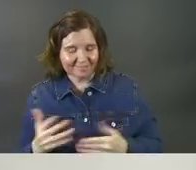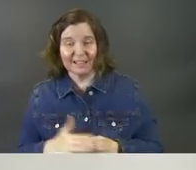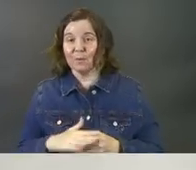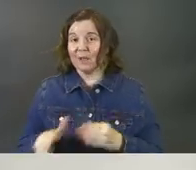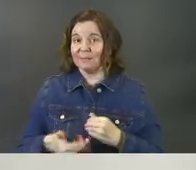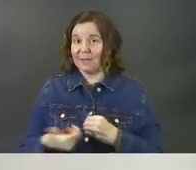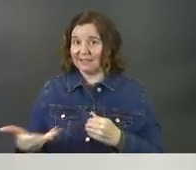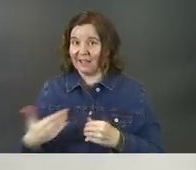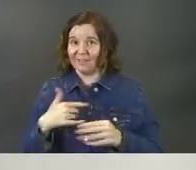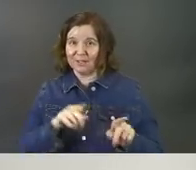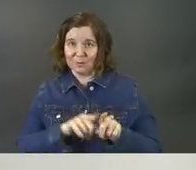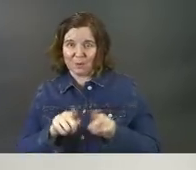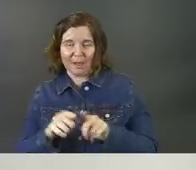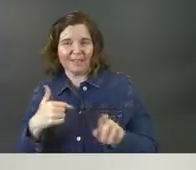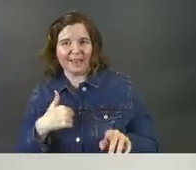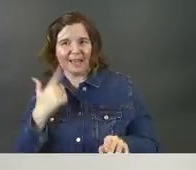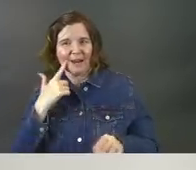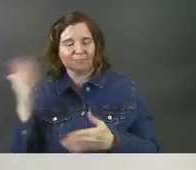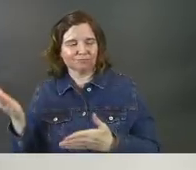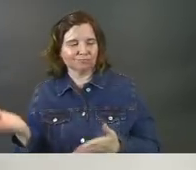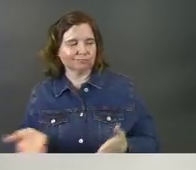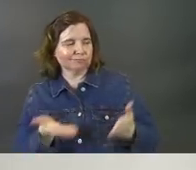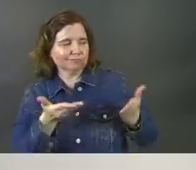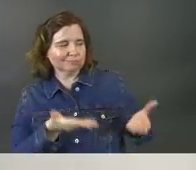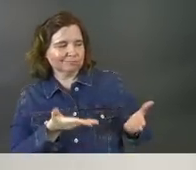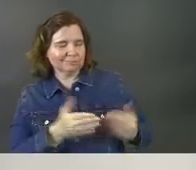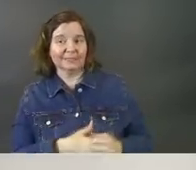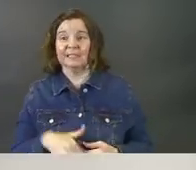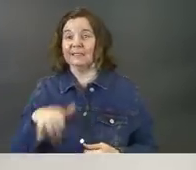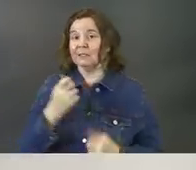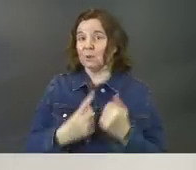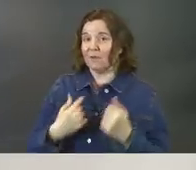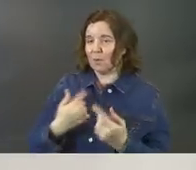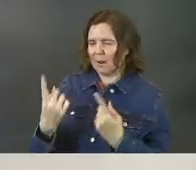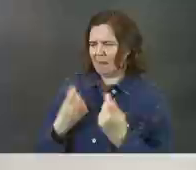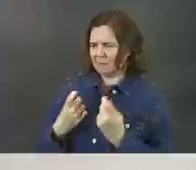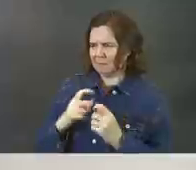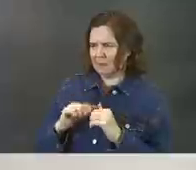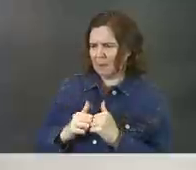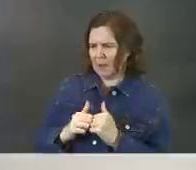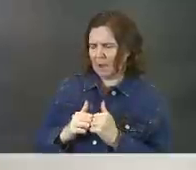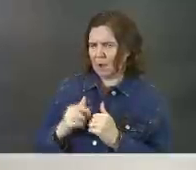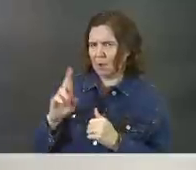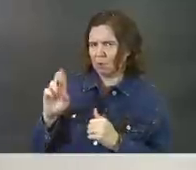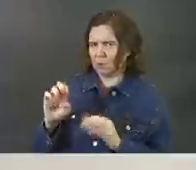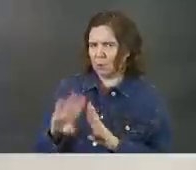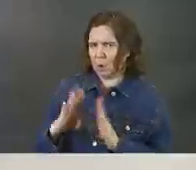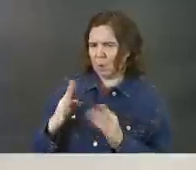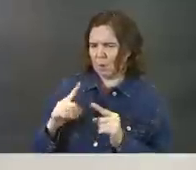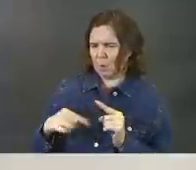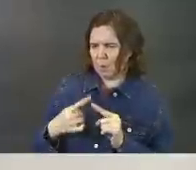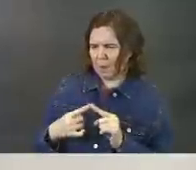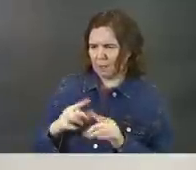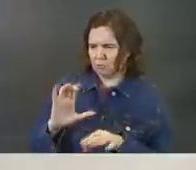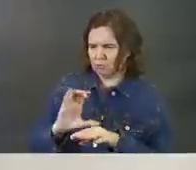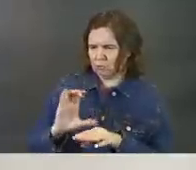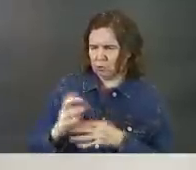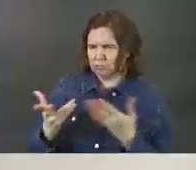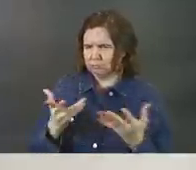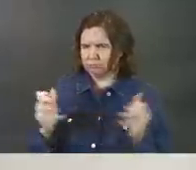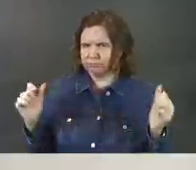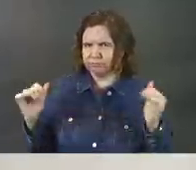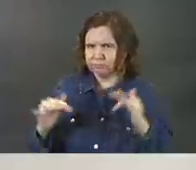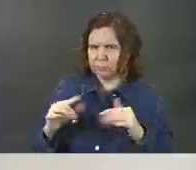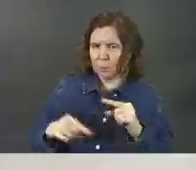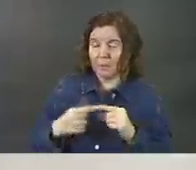some extra stuff as well that I'm going to hand it over to this guy. Yeah, so everybody's asking us about the reopen of the church building.